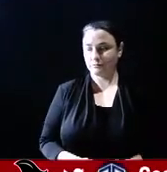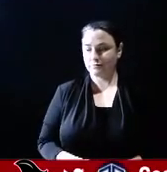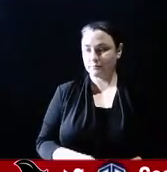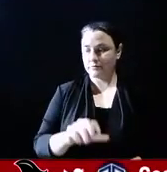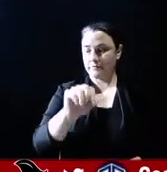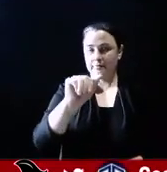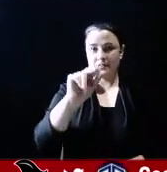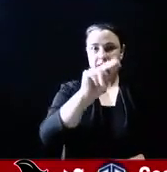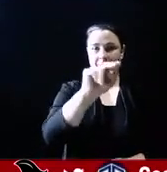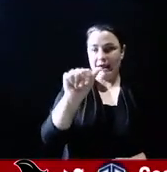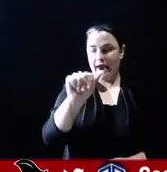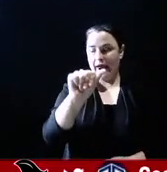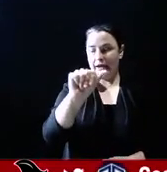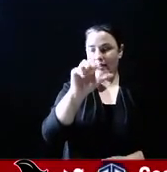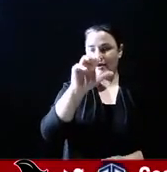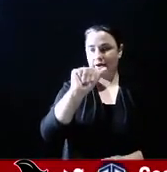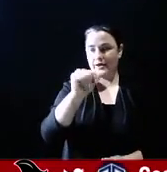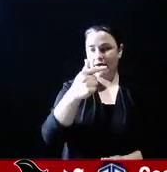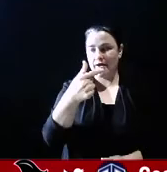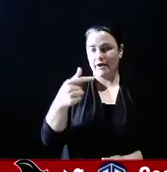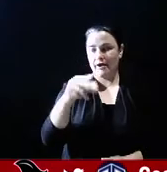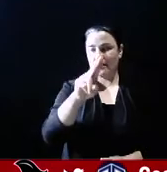Anna Baleen Aguilar.